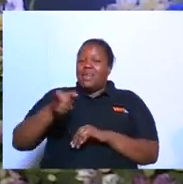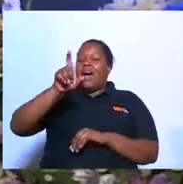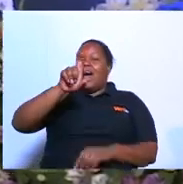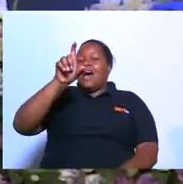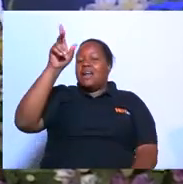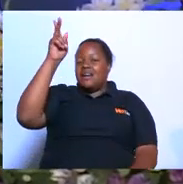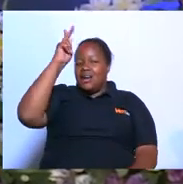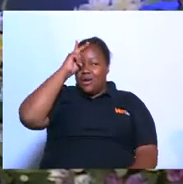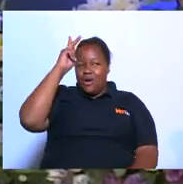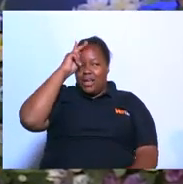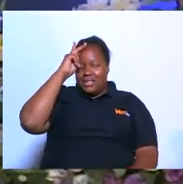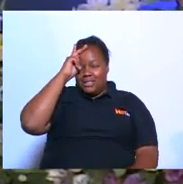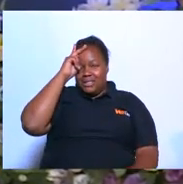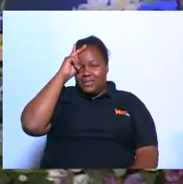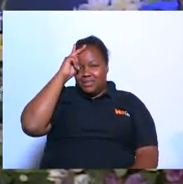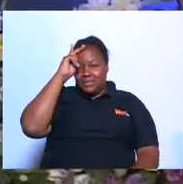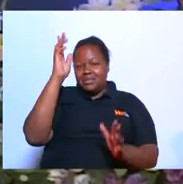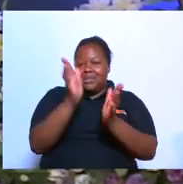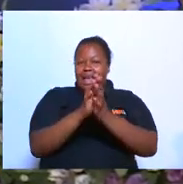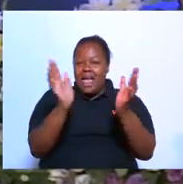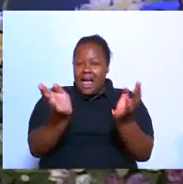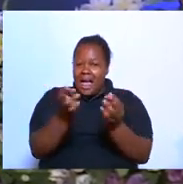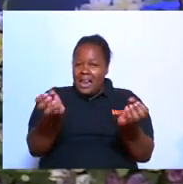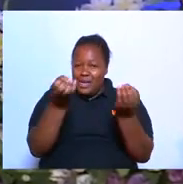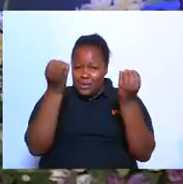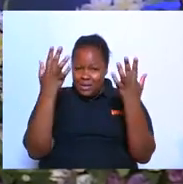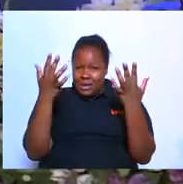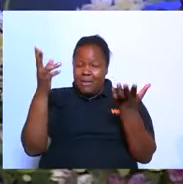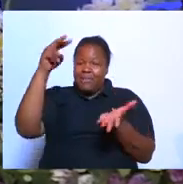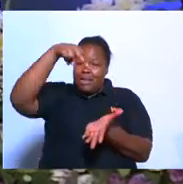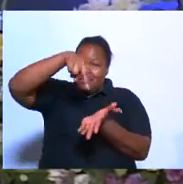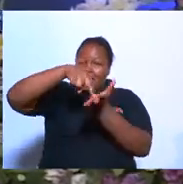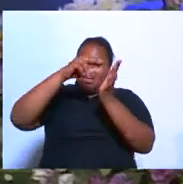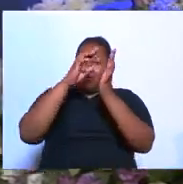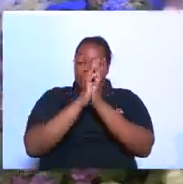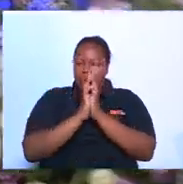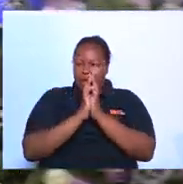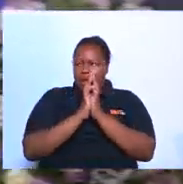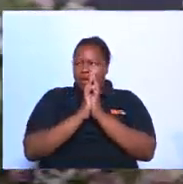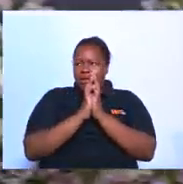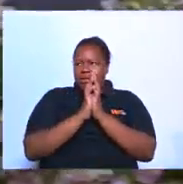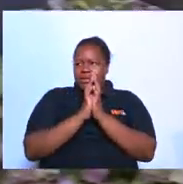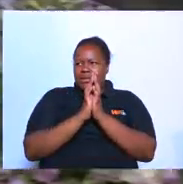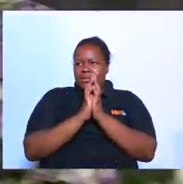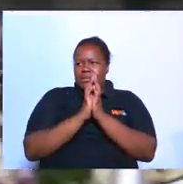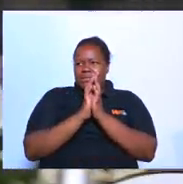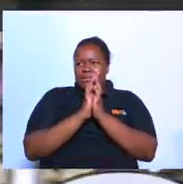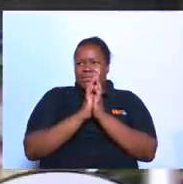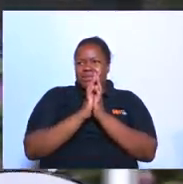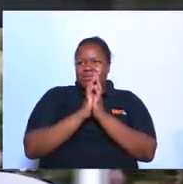knowledge Allelujah listen for the word of Prayer